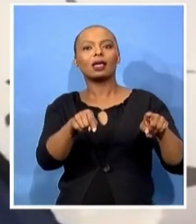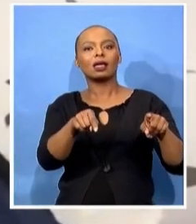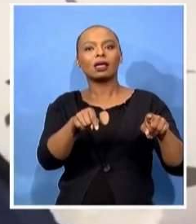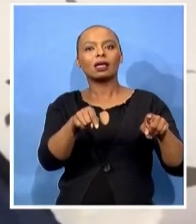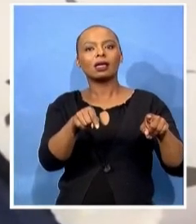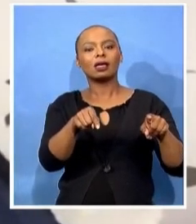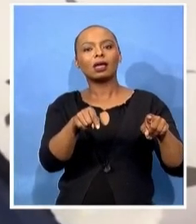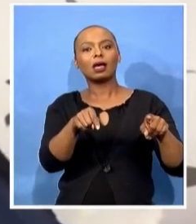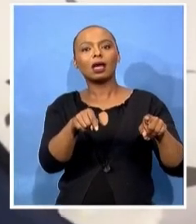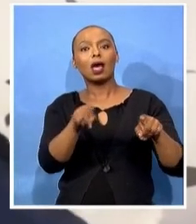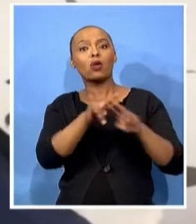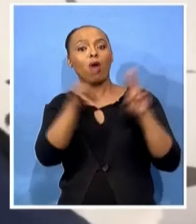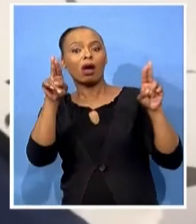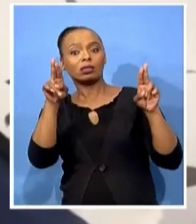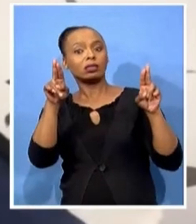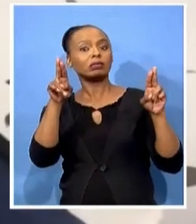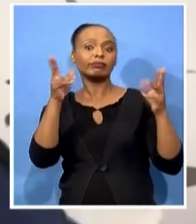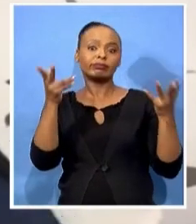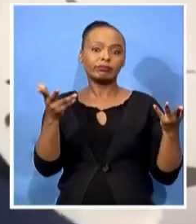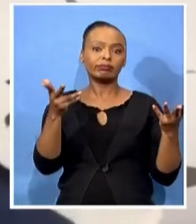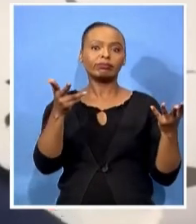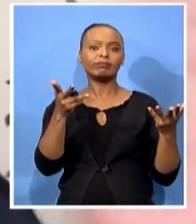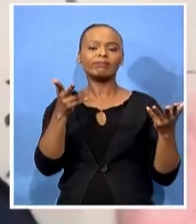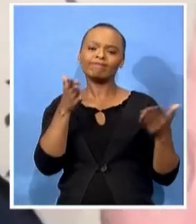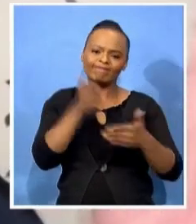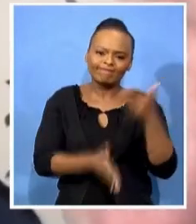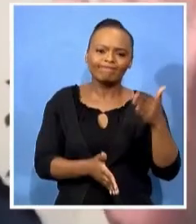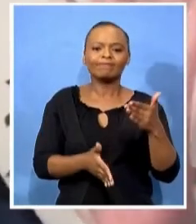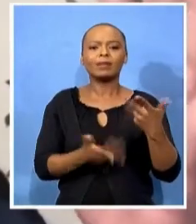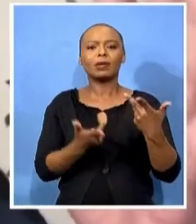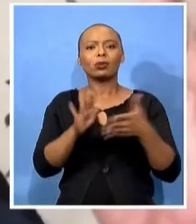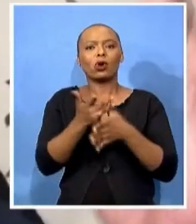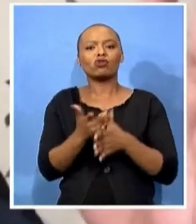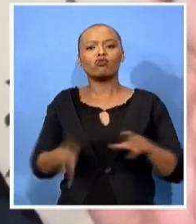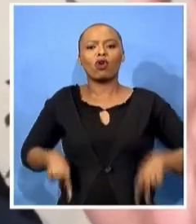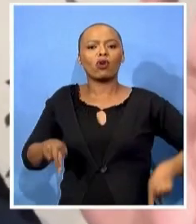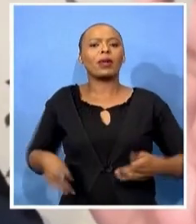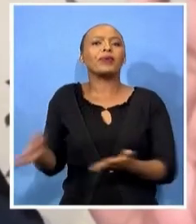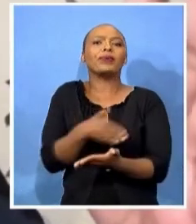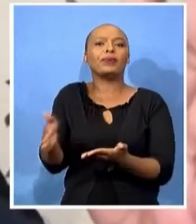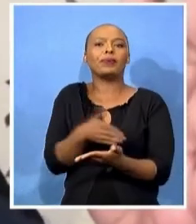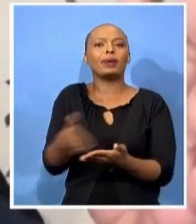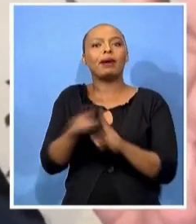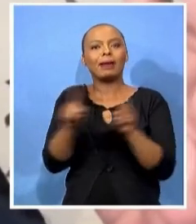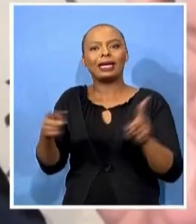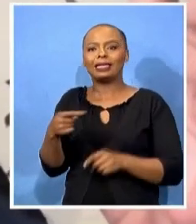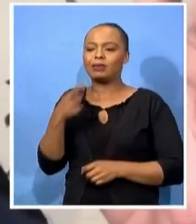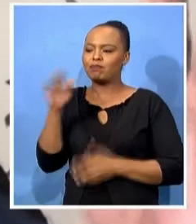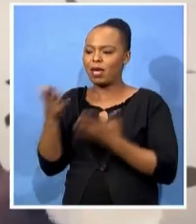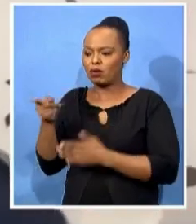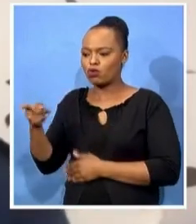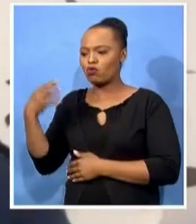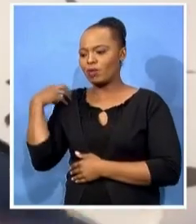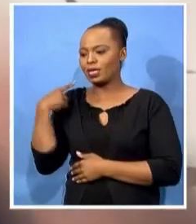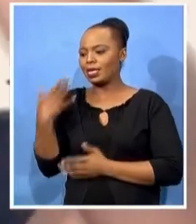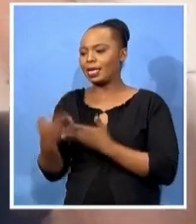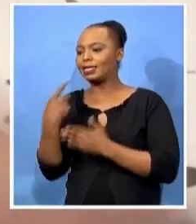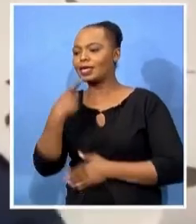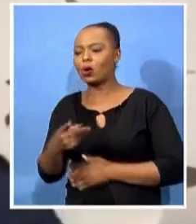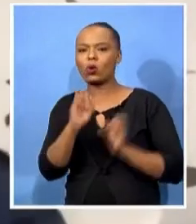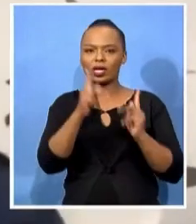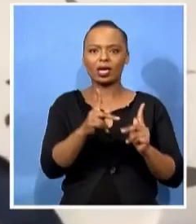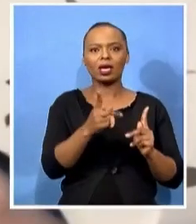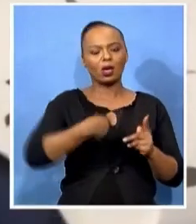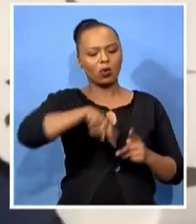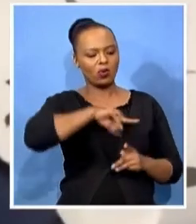by the central procurement, what then you can say is that here's a priority list which has been agreed to by the World Health Organization, which says these